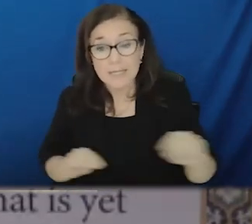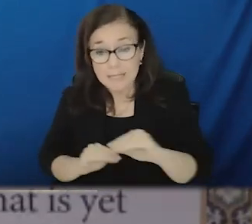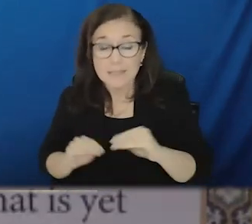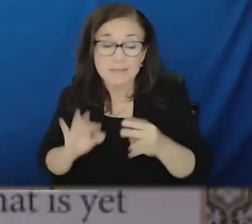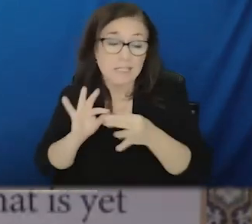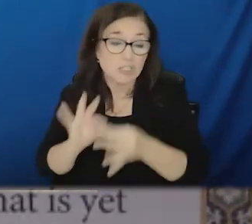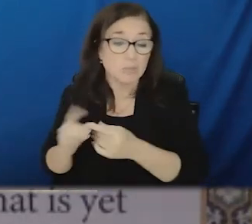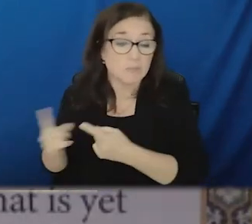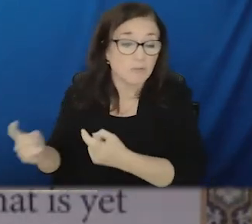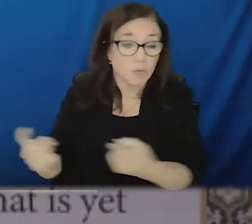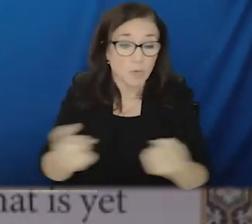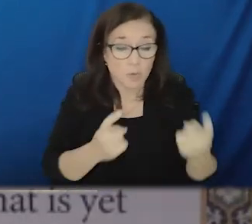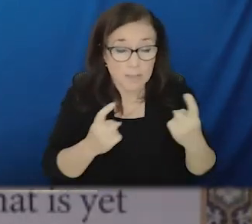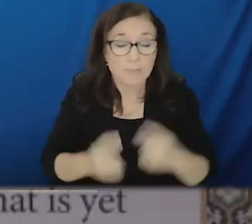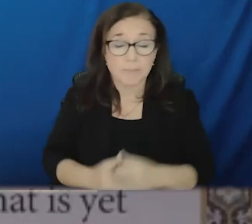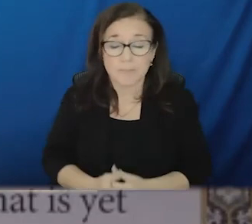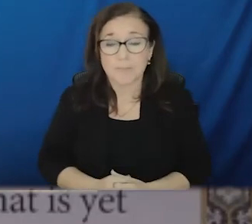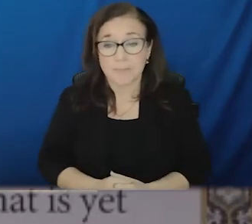recruitments.